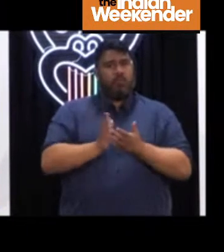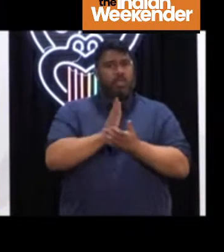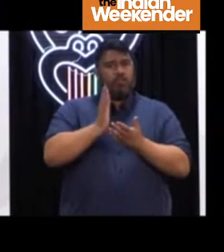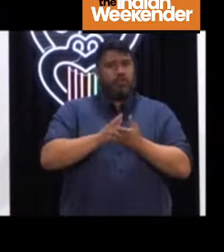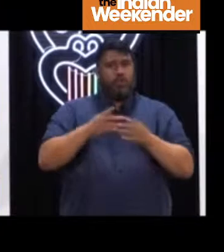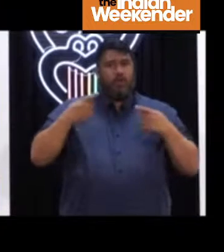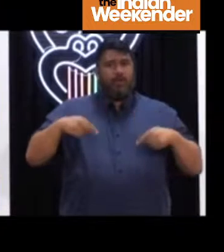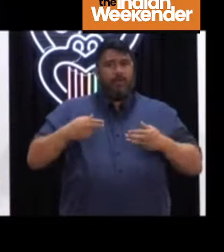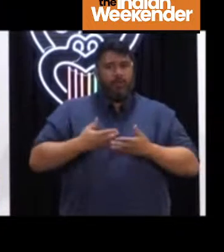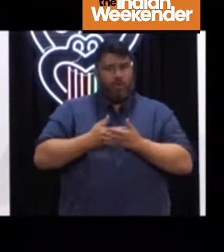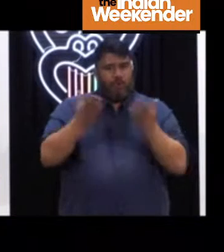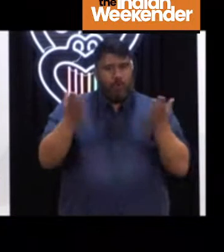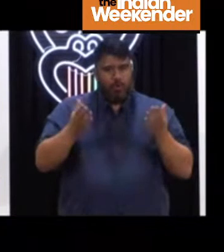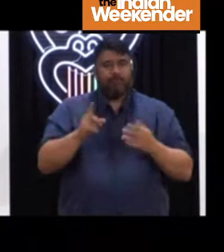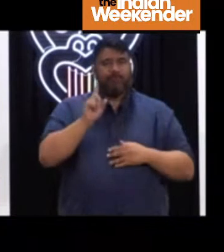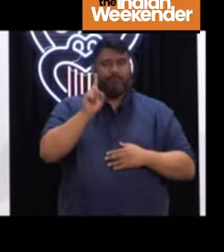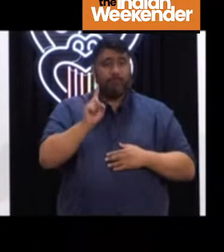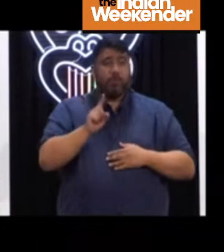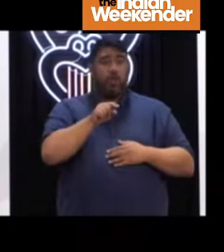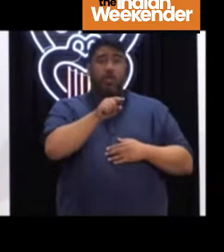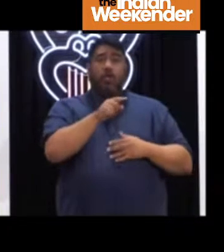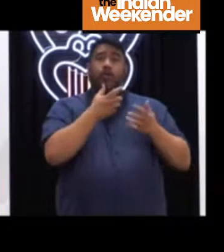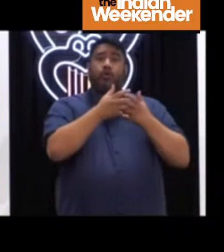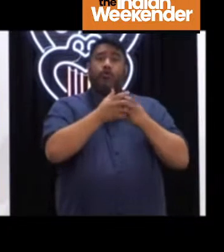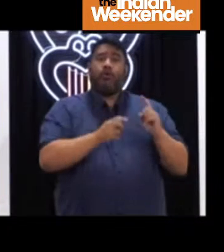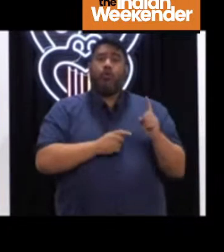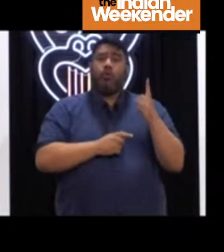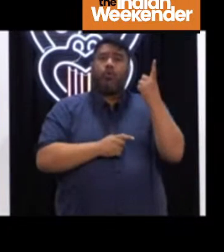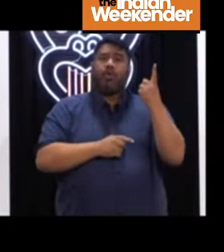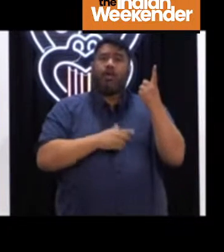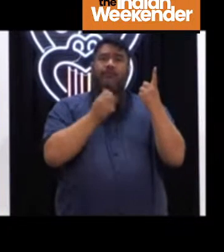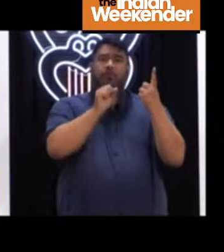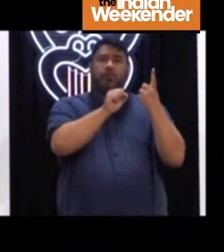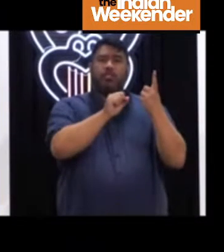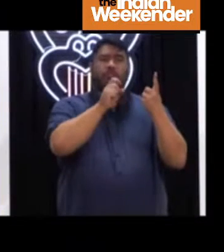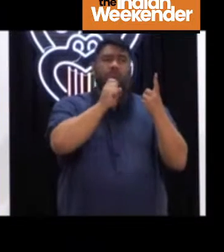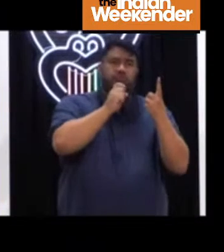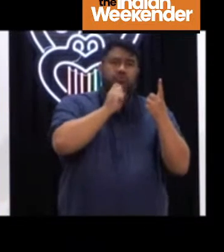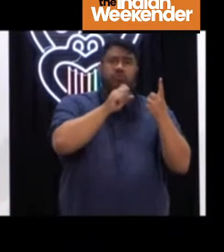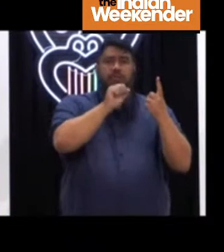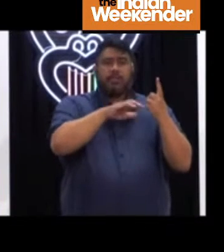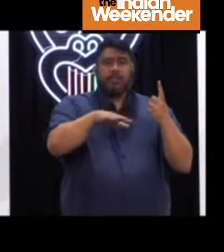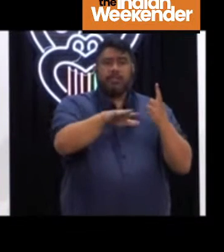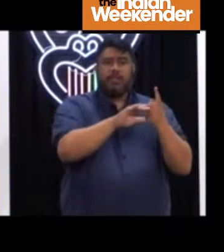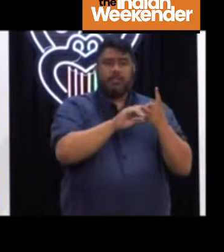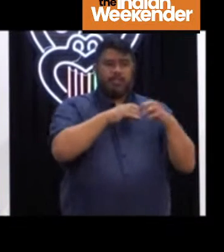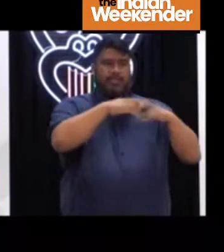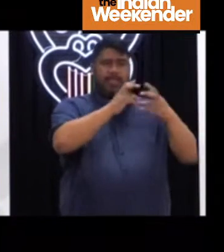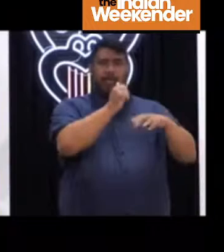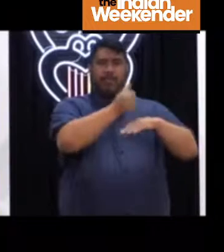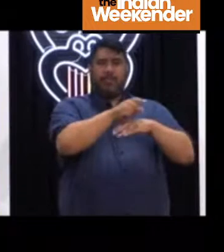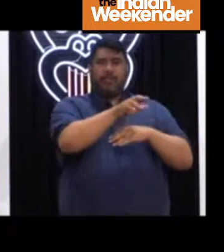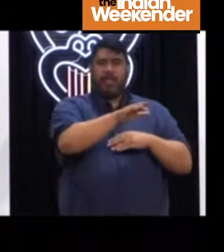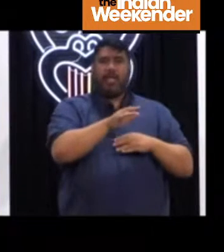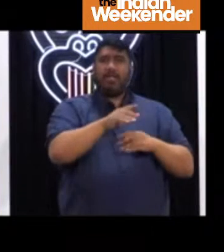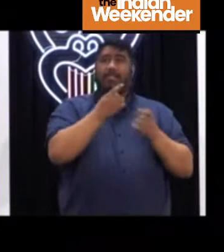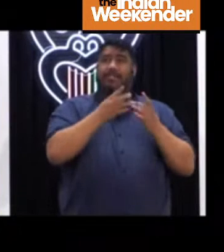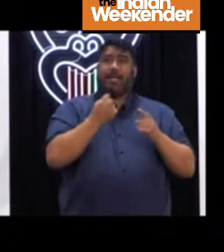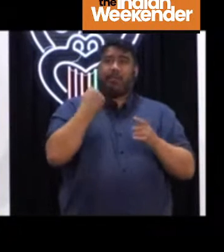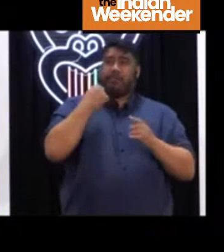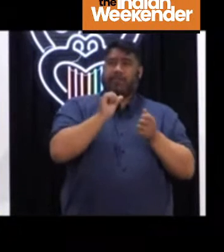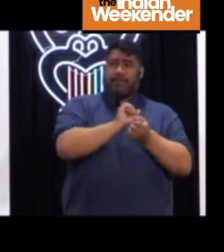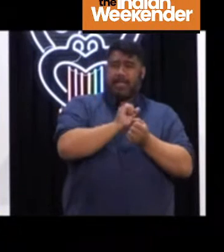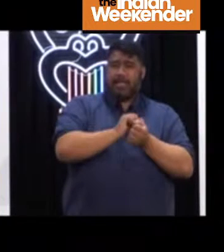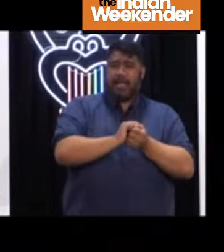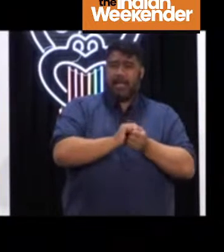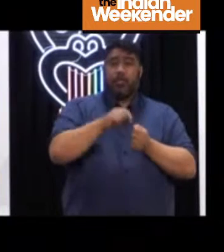clinic at the University of Auckland for on-site residents, students and staff began on Saturday and has its final day today. It's in the